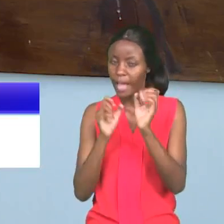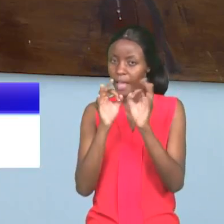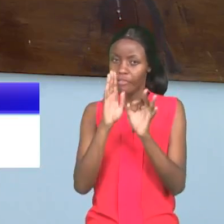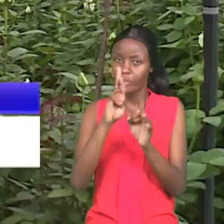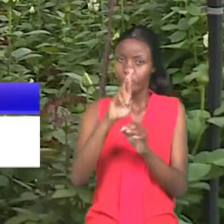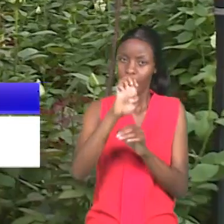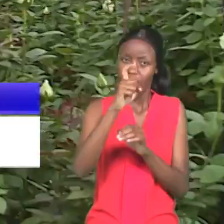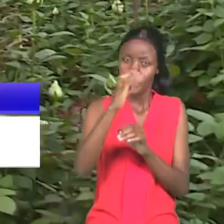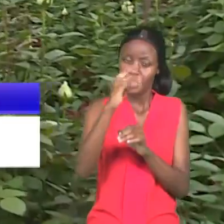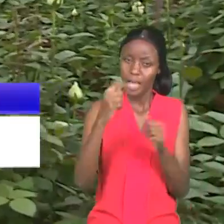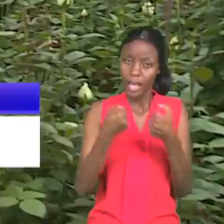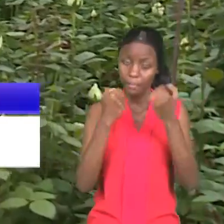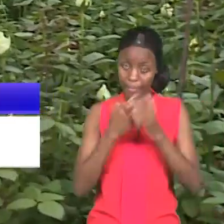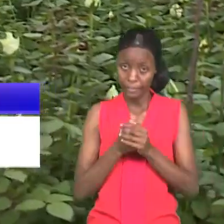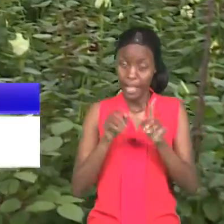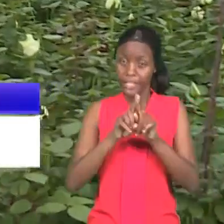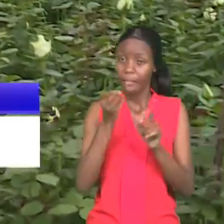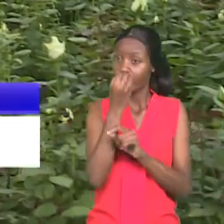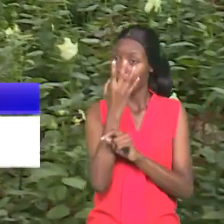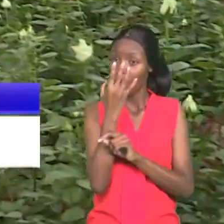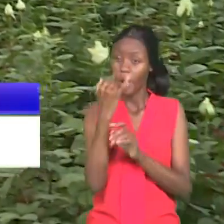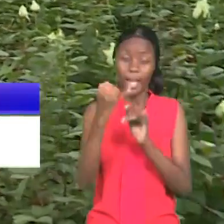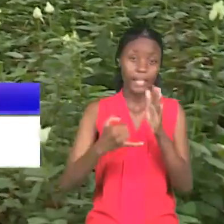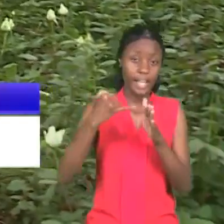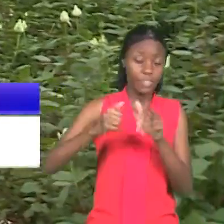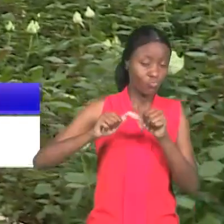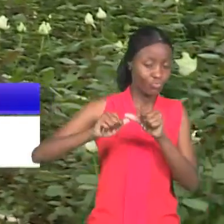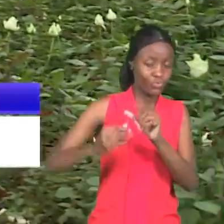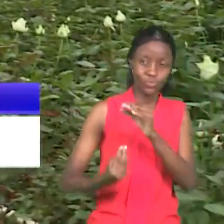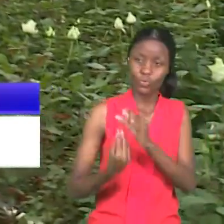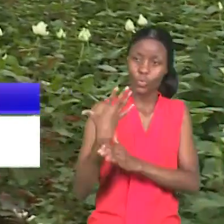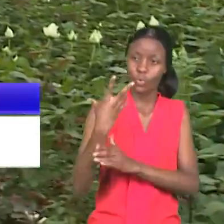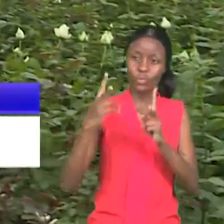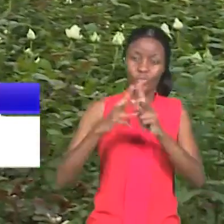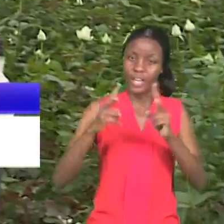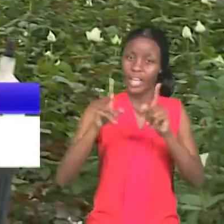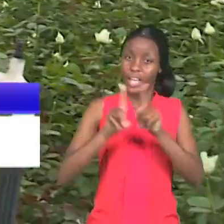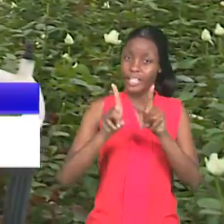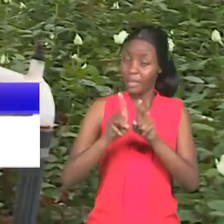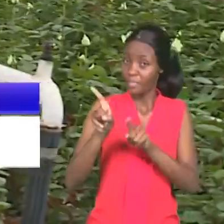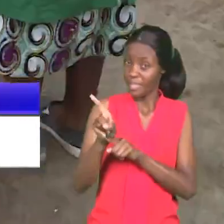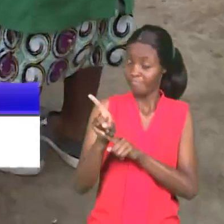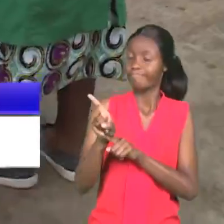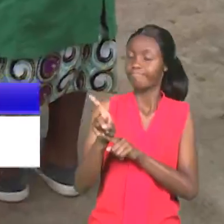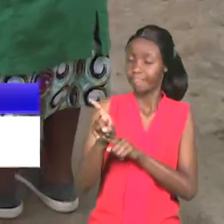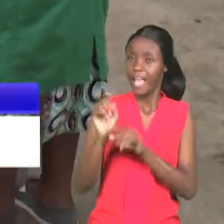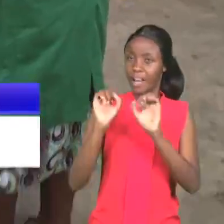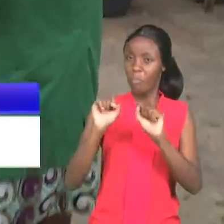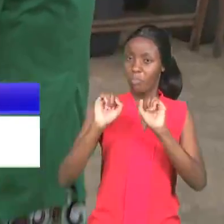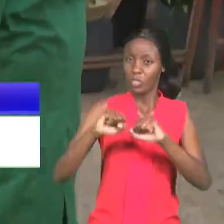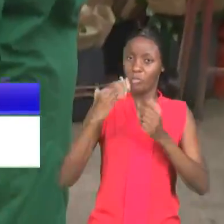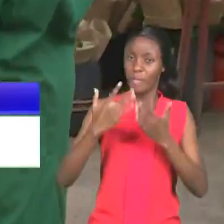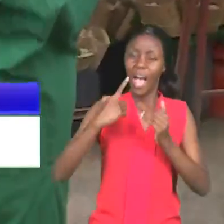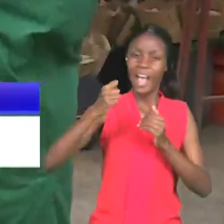a reality. The flower industry in Kenya has continued to blossom, according to the Flower Council, and is now almost hitting